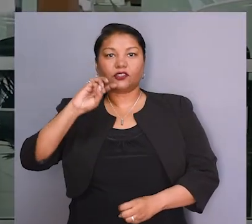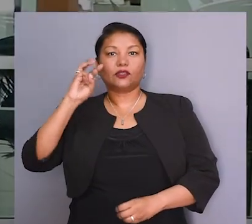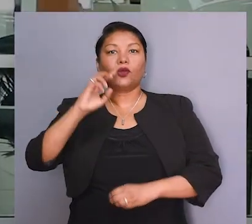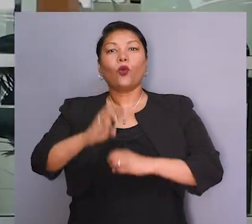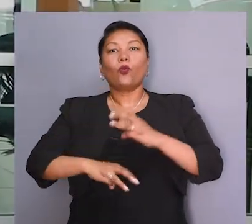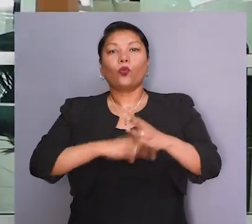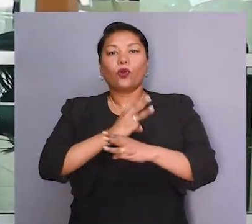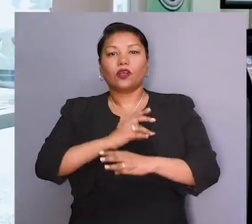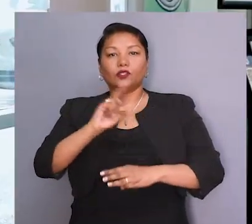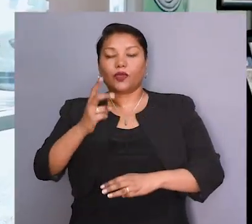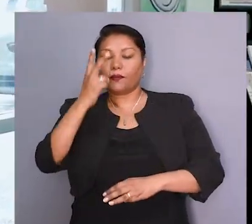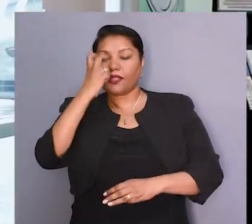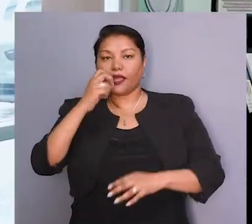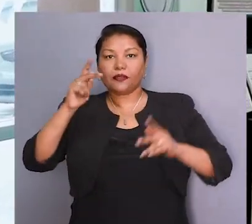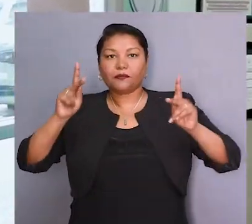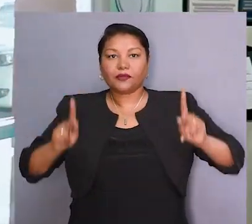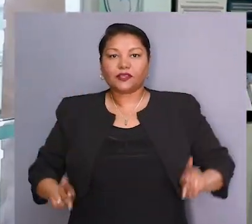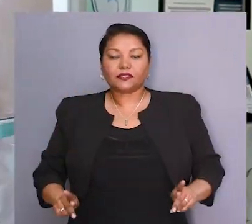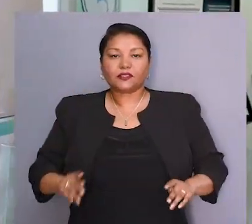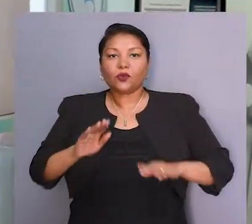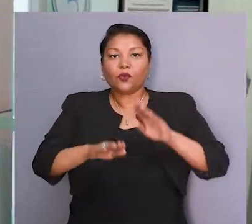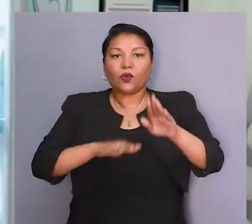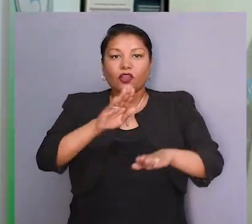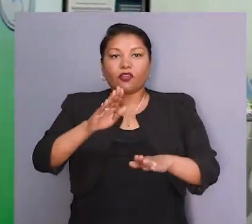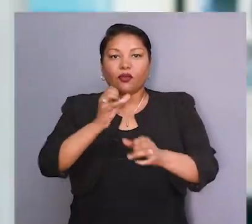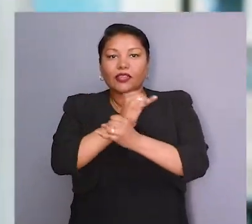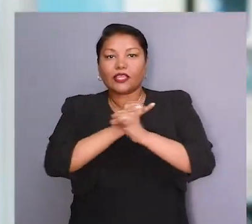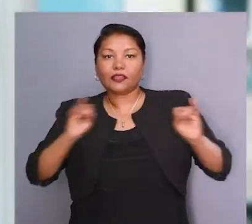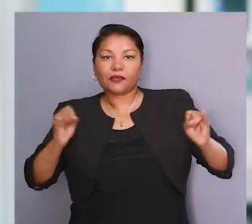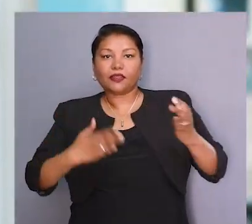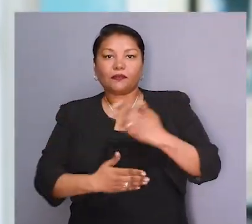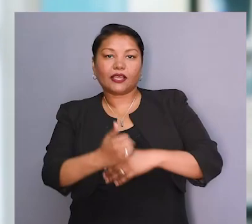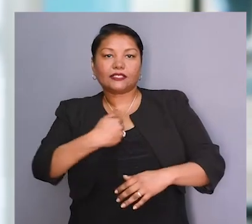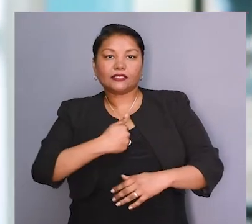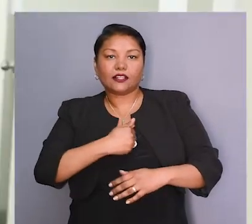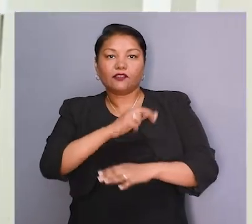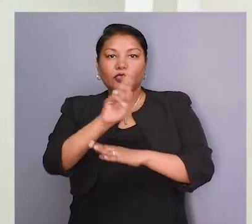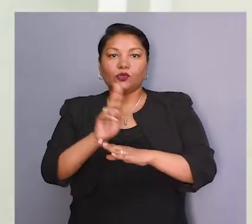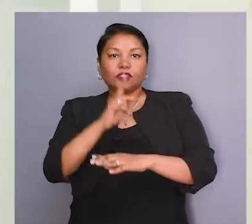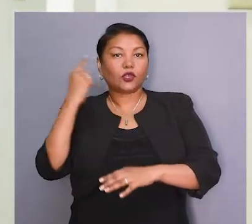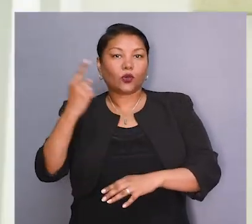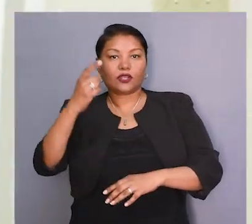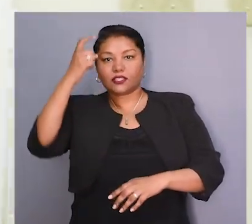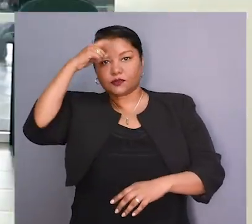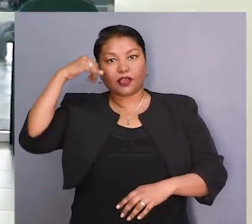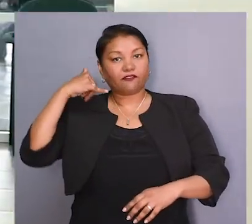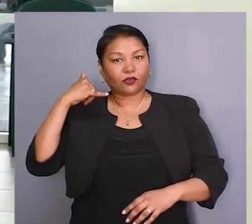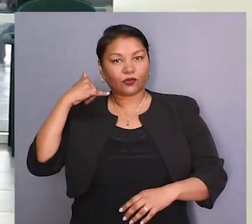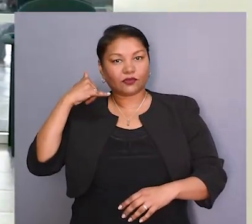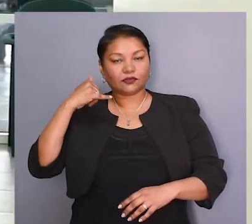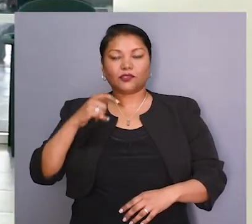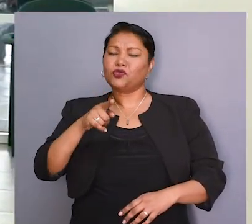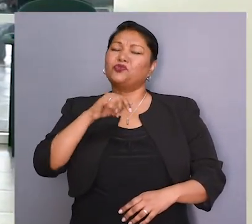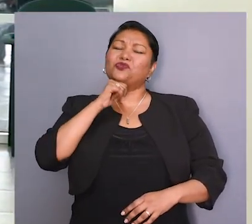Imagine a world where a visually impaired person can get around independently using their smartphone.